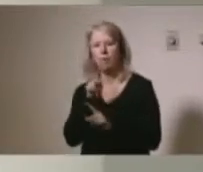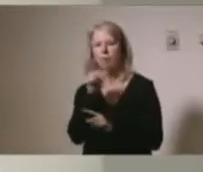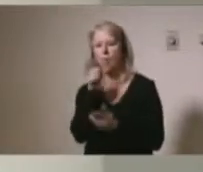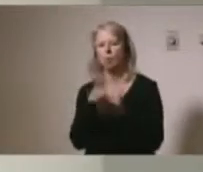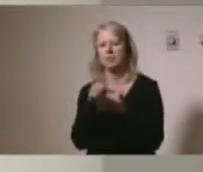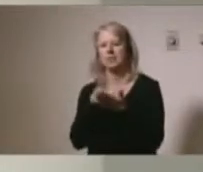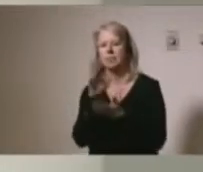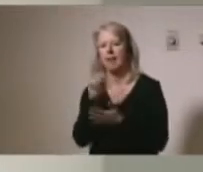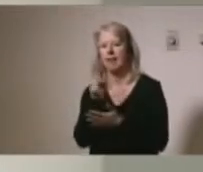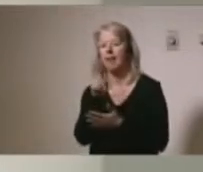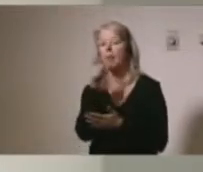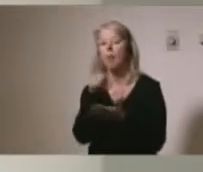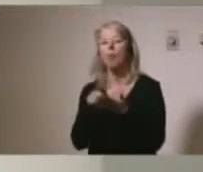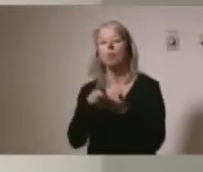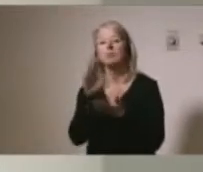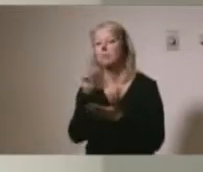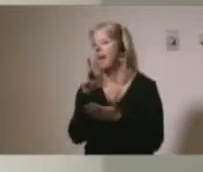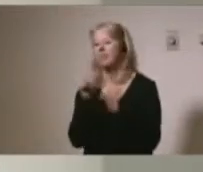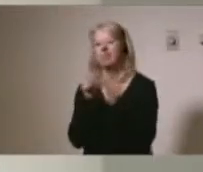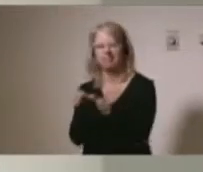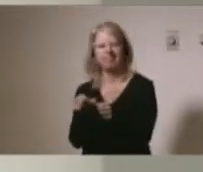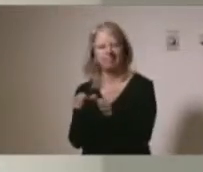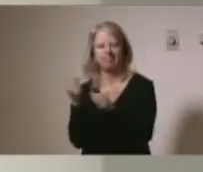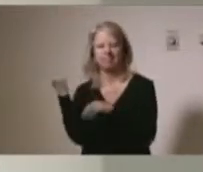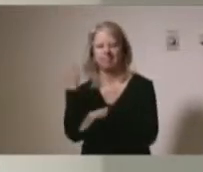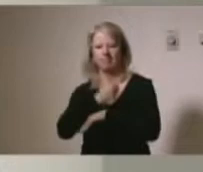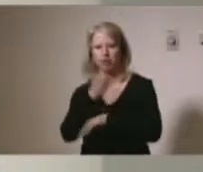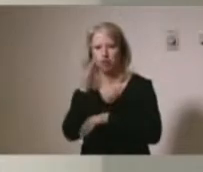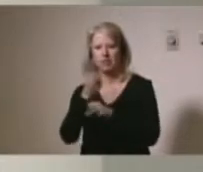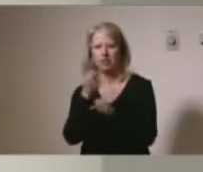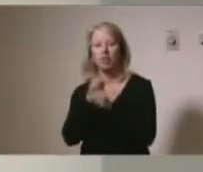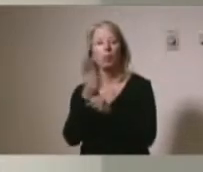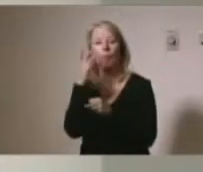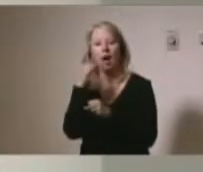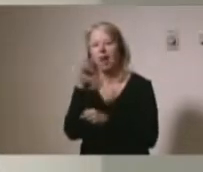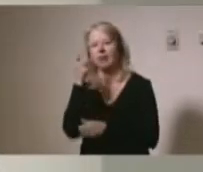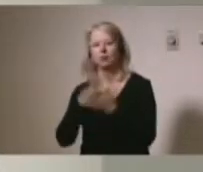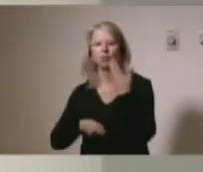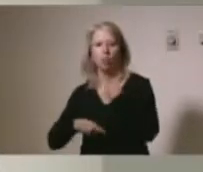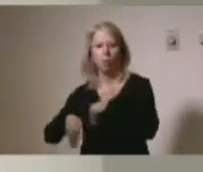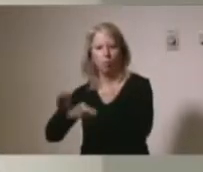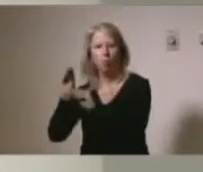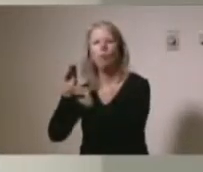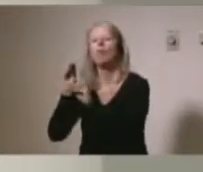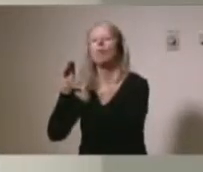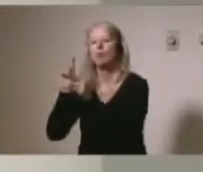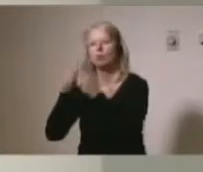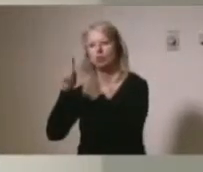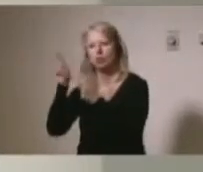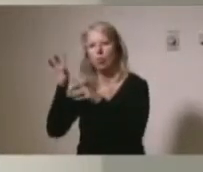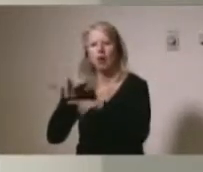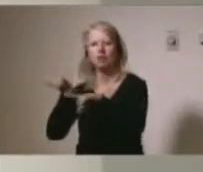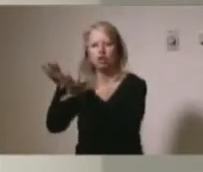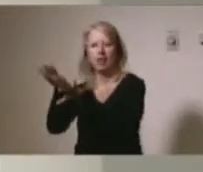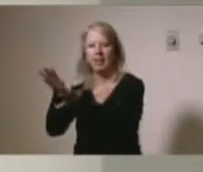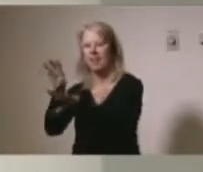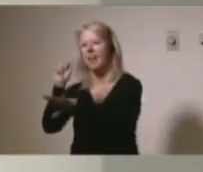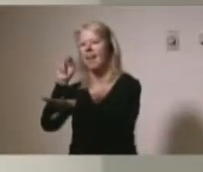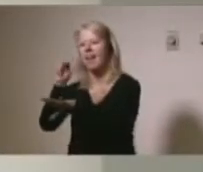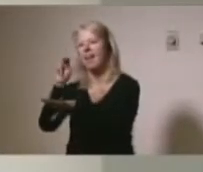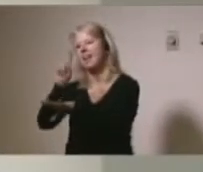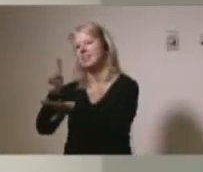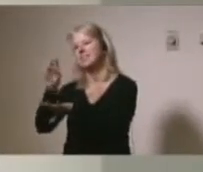Postbank lasted only 2 years until it was sold to the Australian ANZ Banking Group